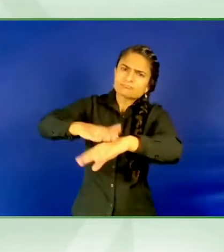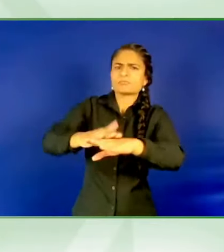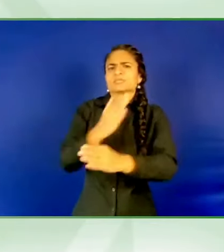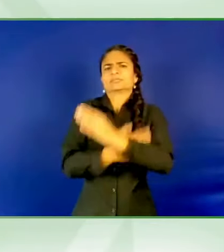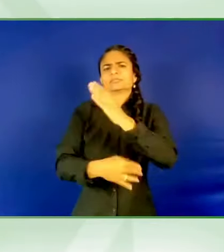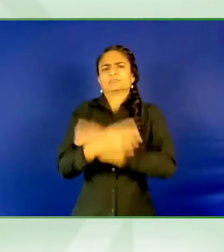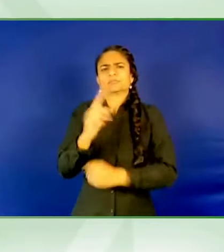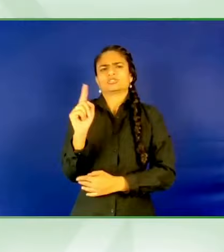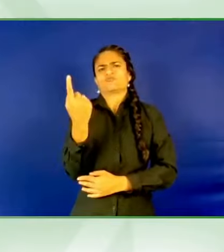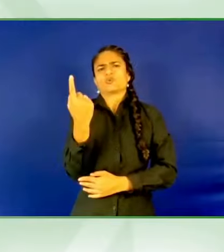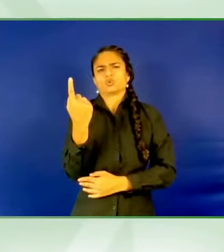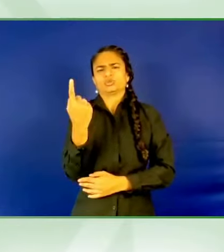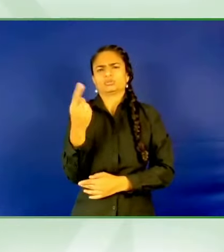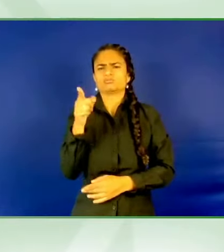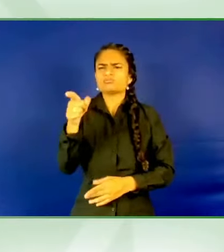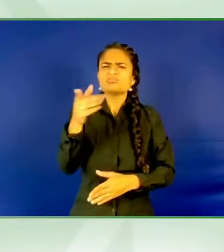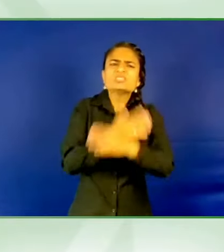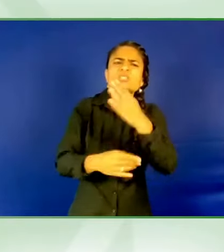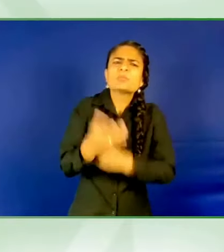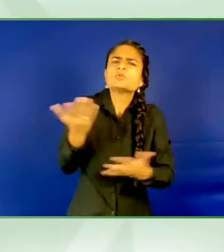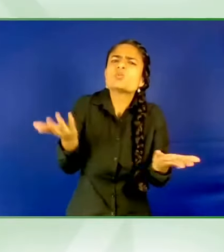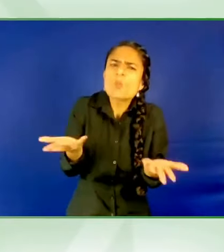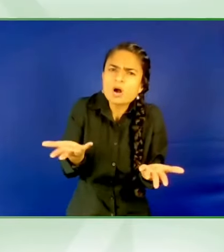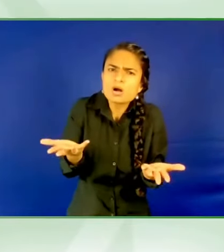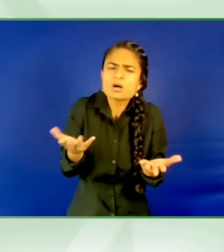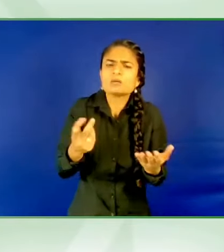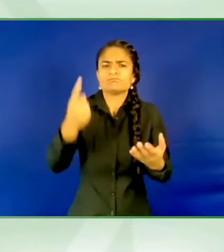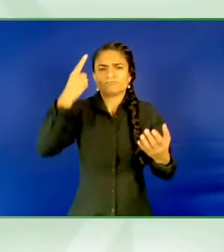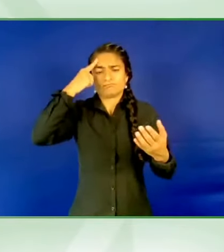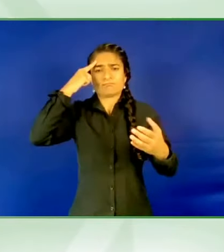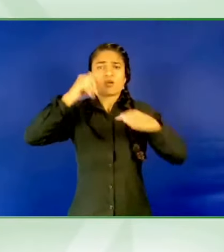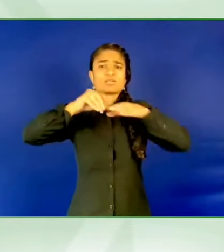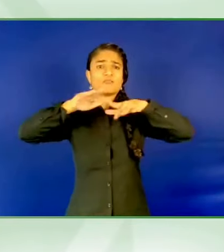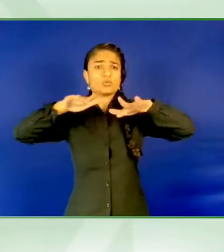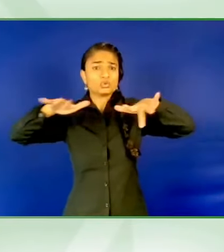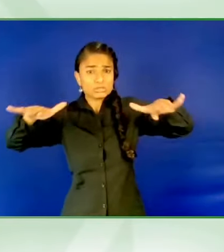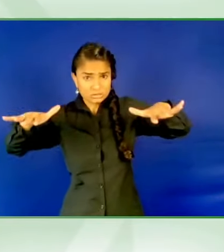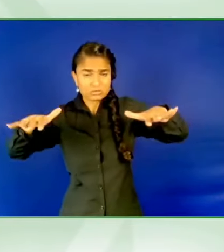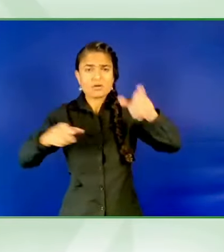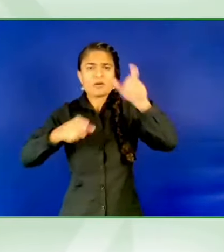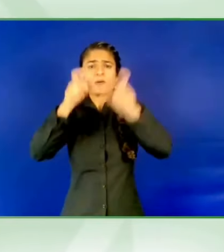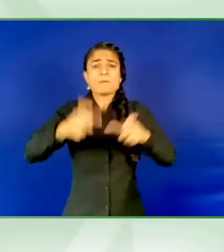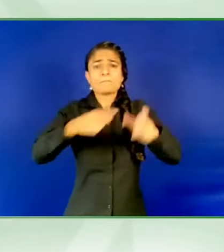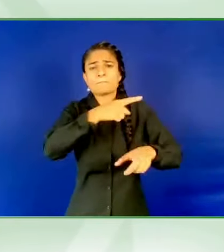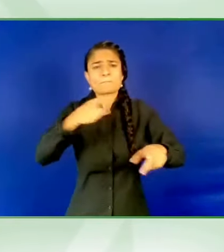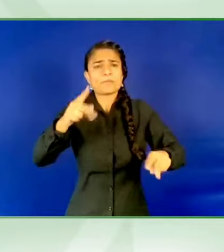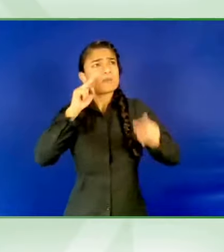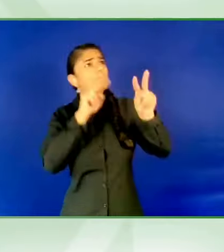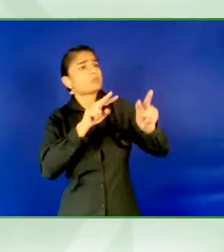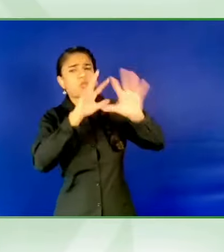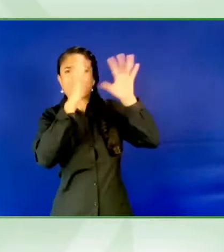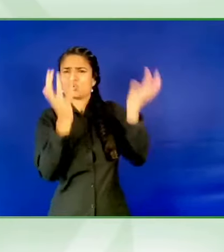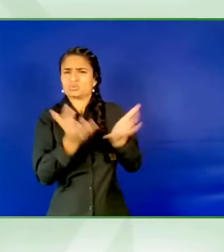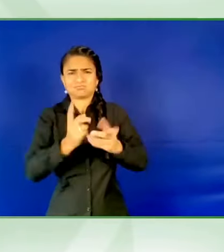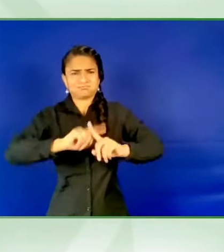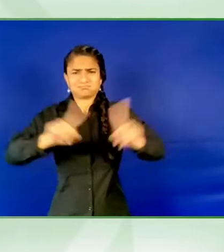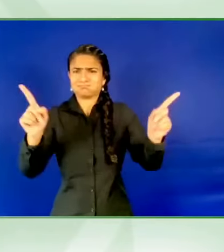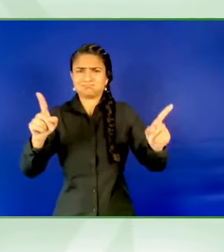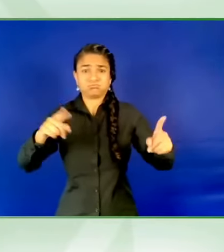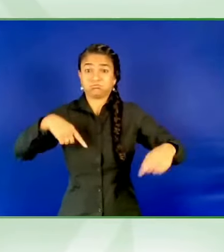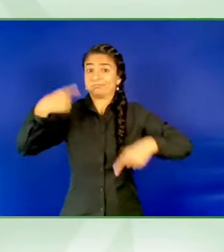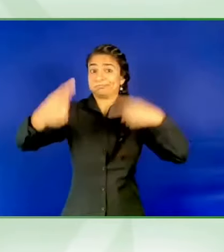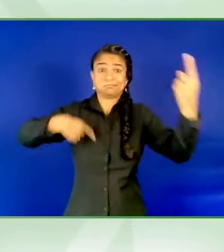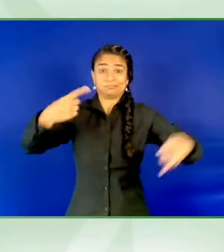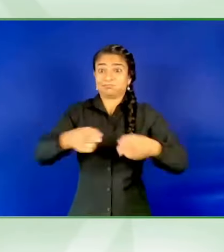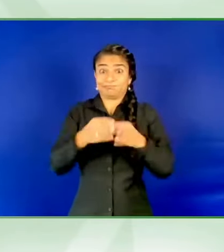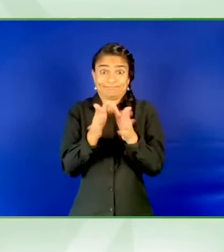first if you want to cover them all. Just one, start simple, and know your public. That's my advice.